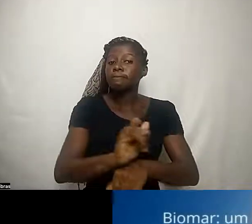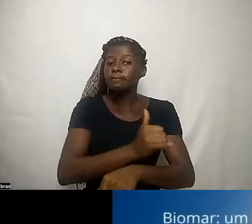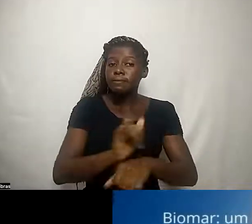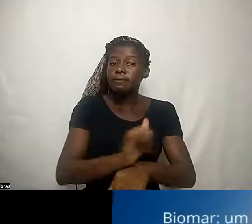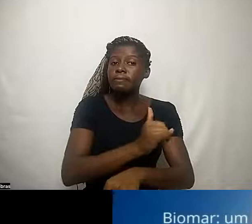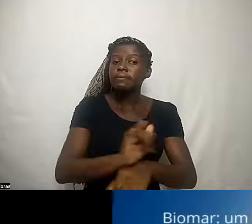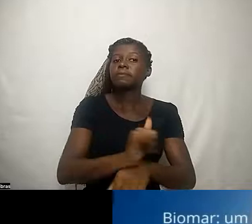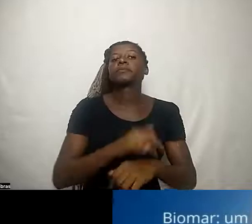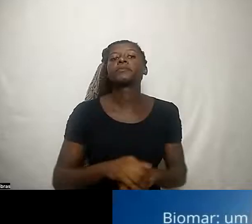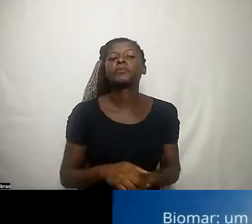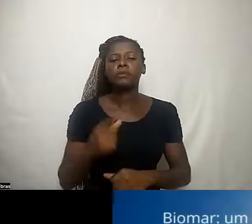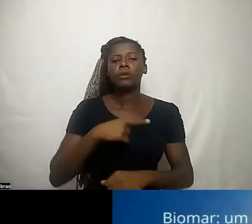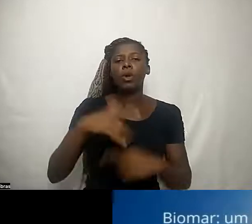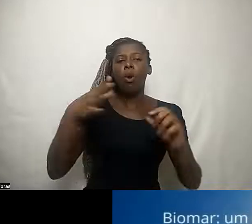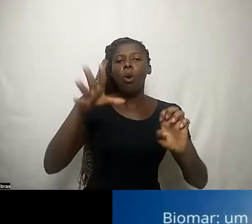the UN.